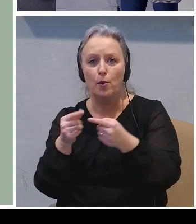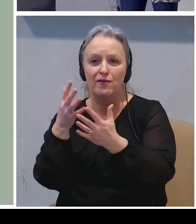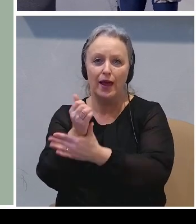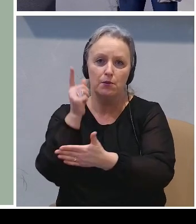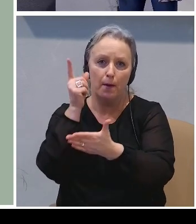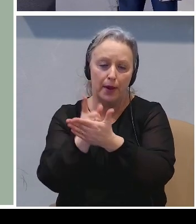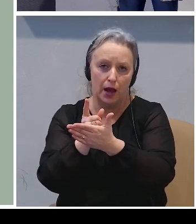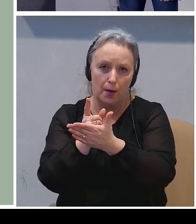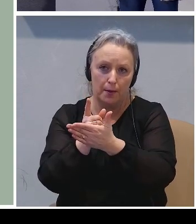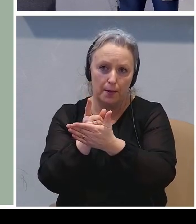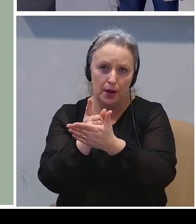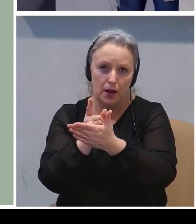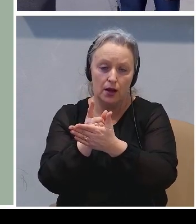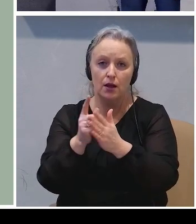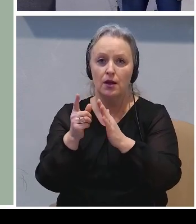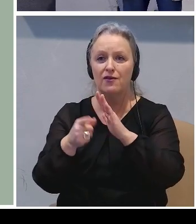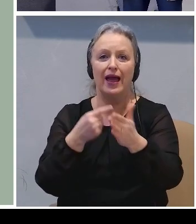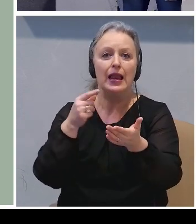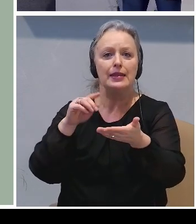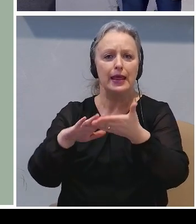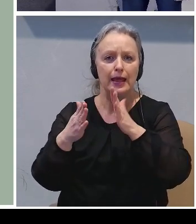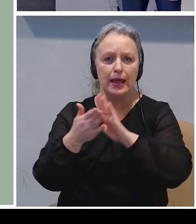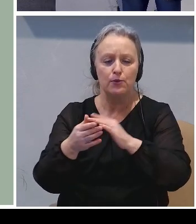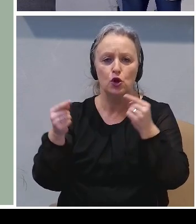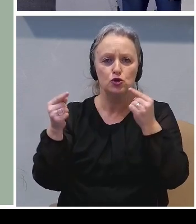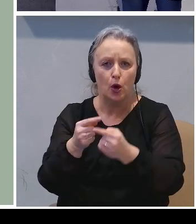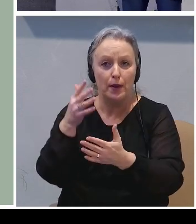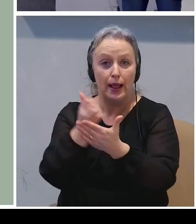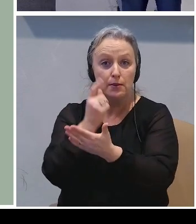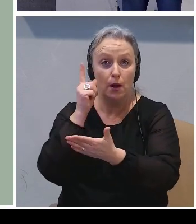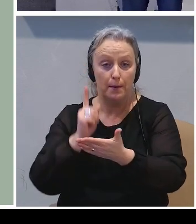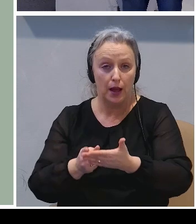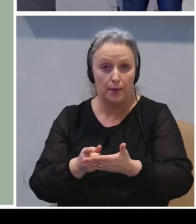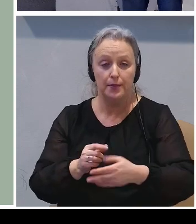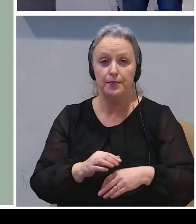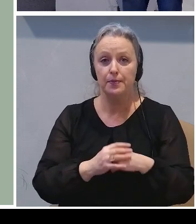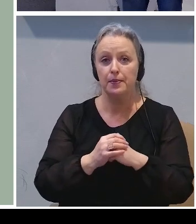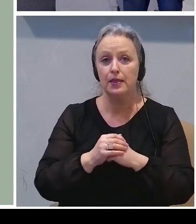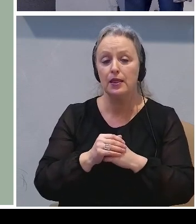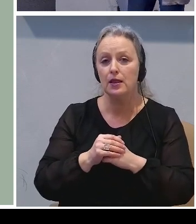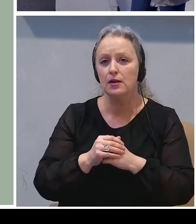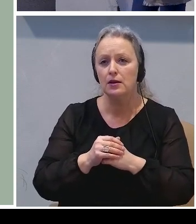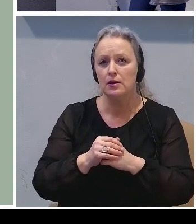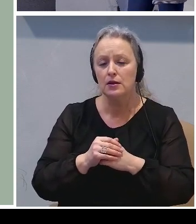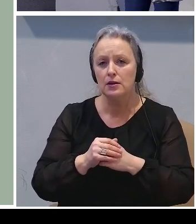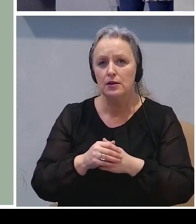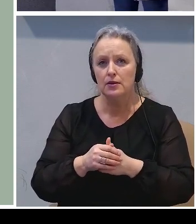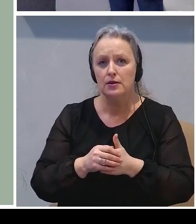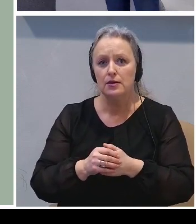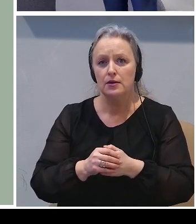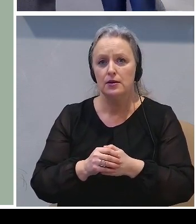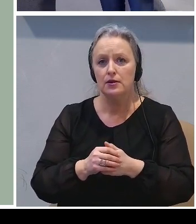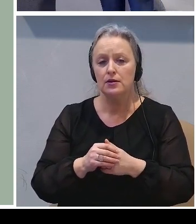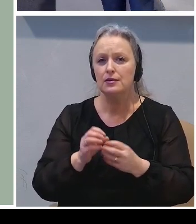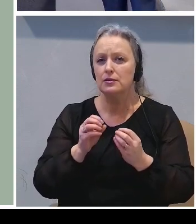Funding, many times we are partner of a consortium that is asking for funding, usually is funding from the European Commission. And